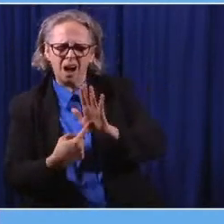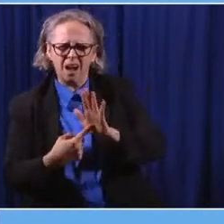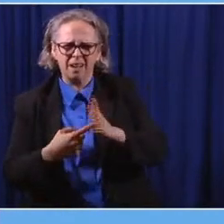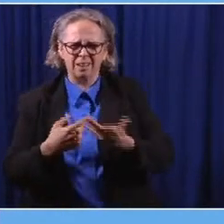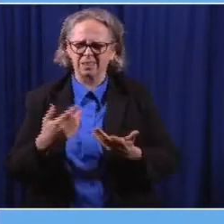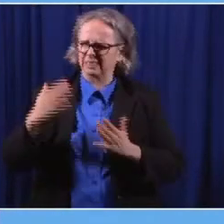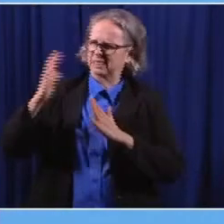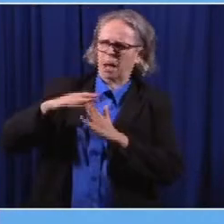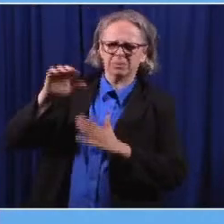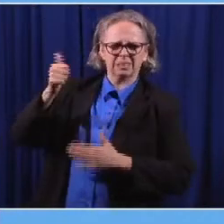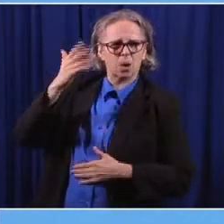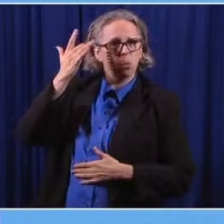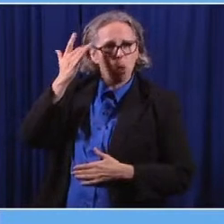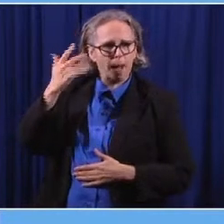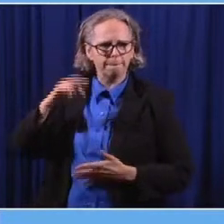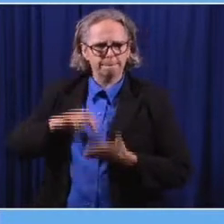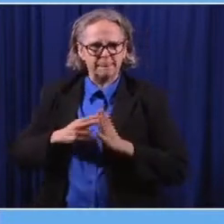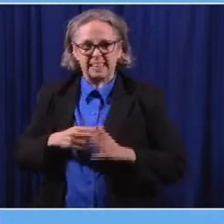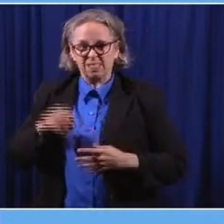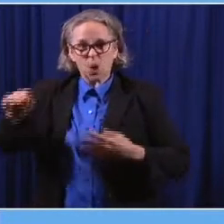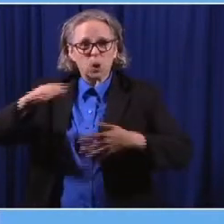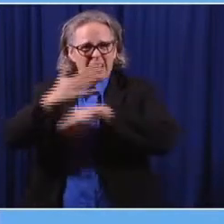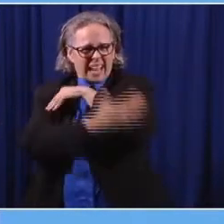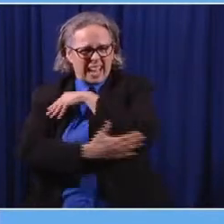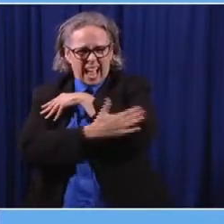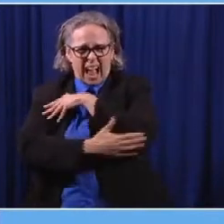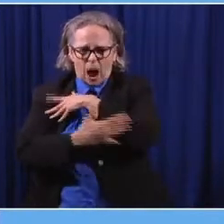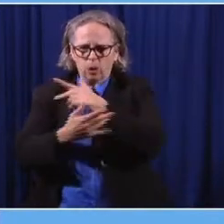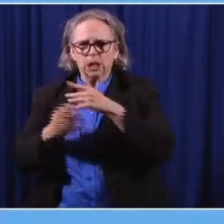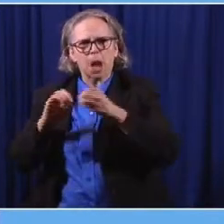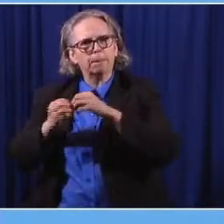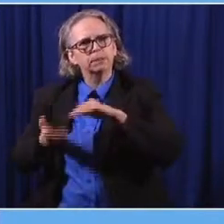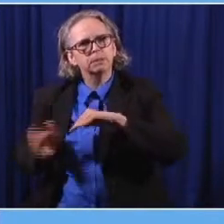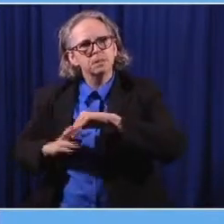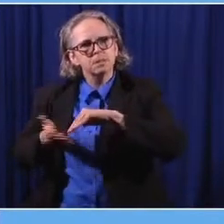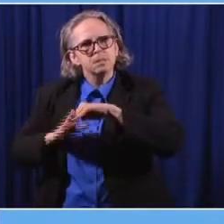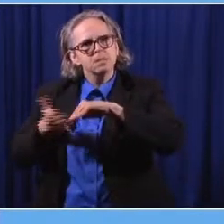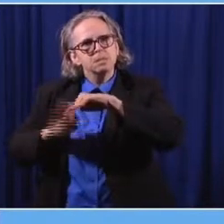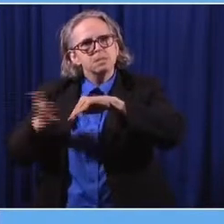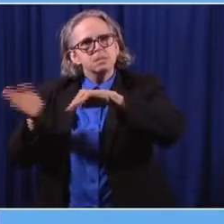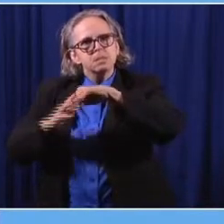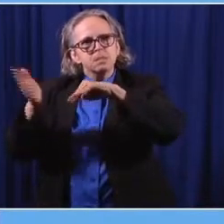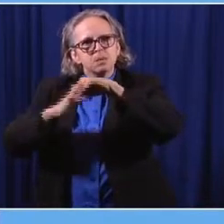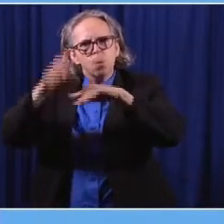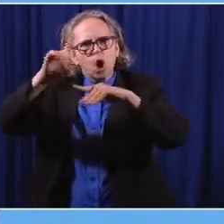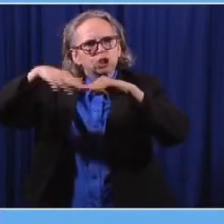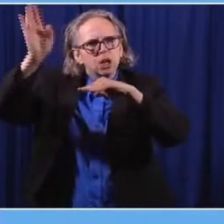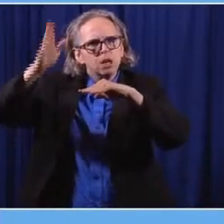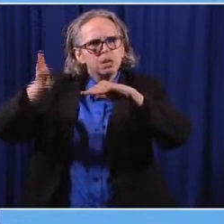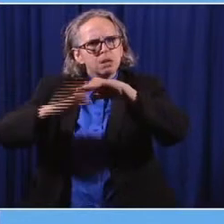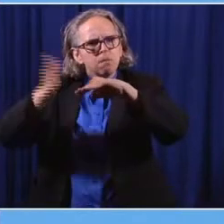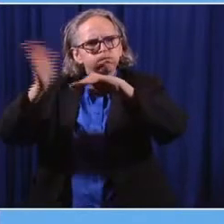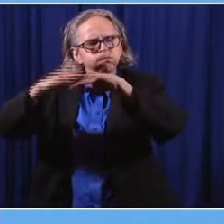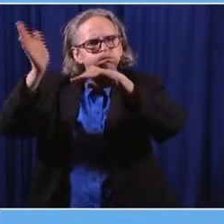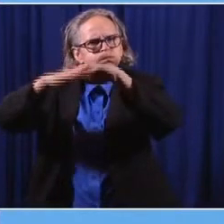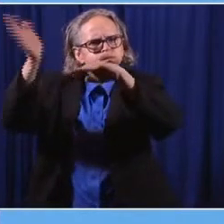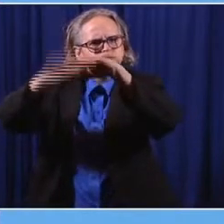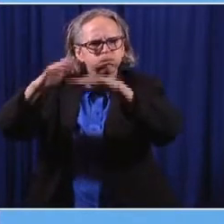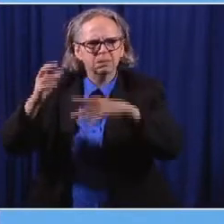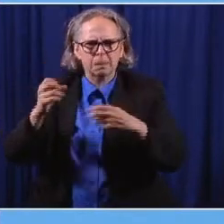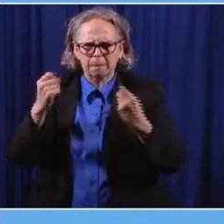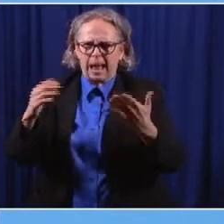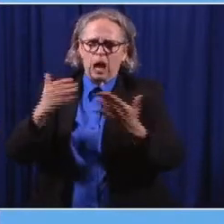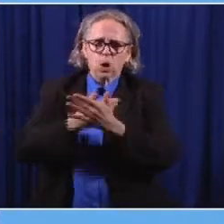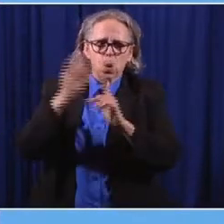steadily in a county. Even if that county doesn't meet one of our other indicators, they have a significant number of cases. Having a large